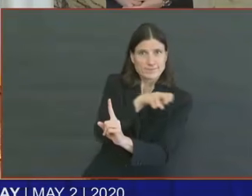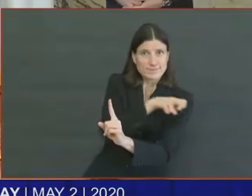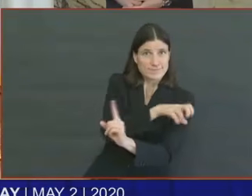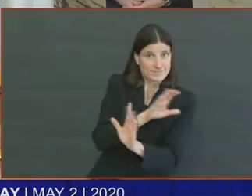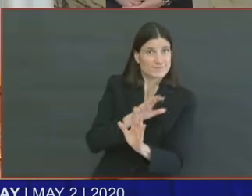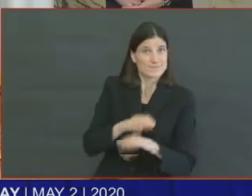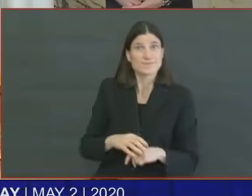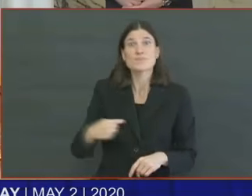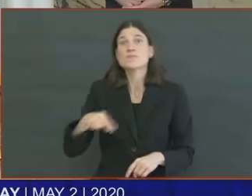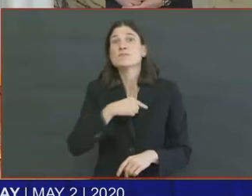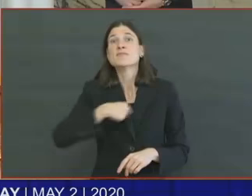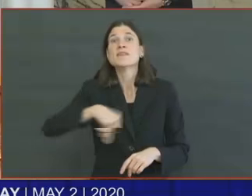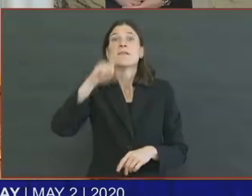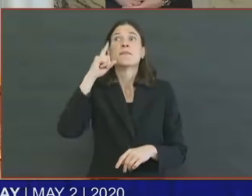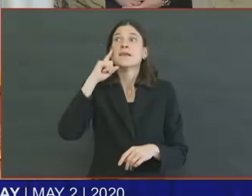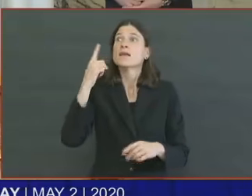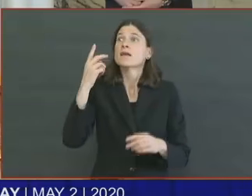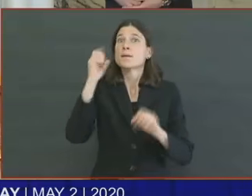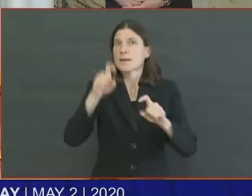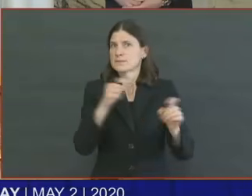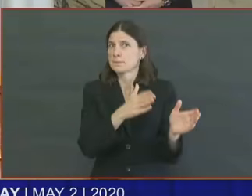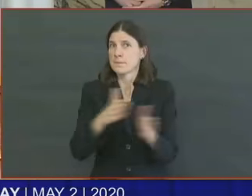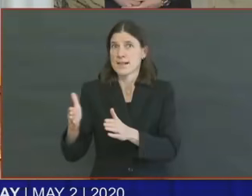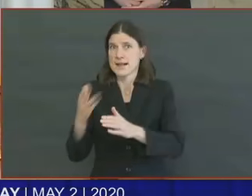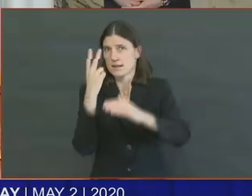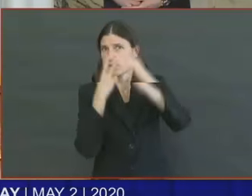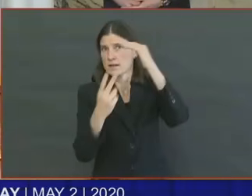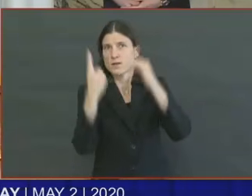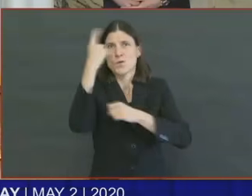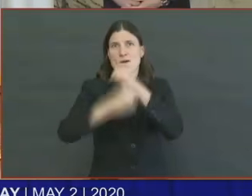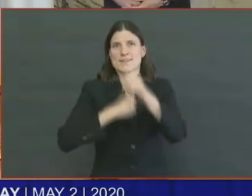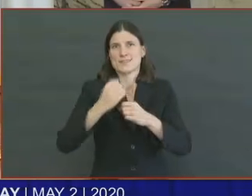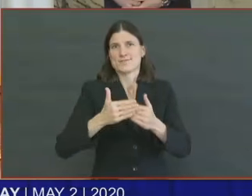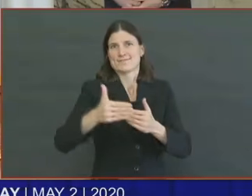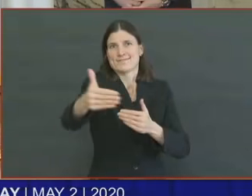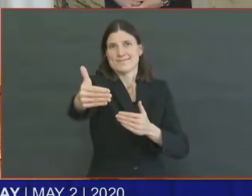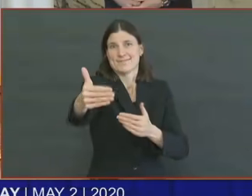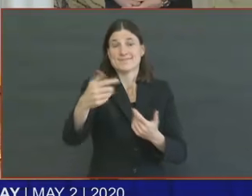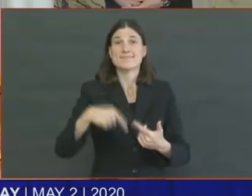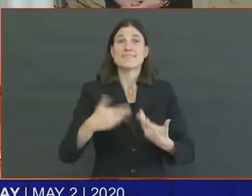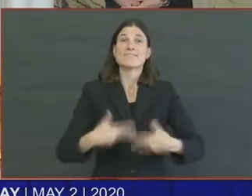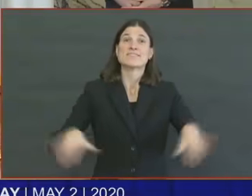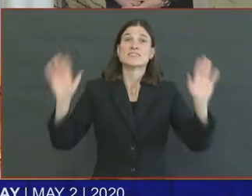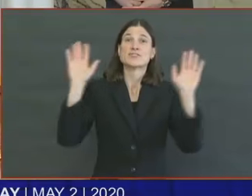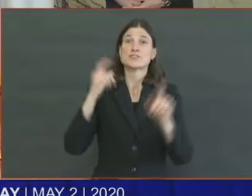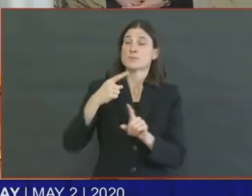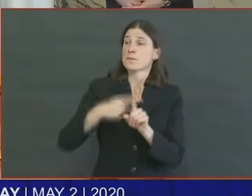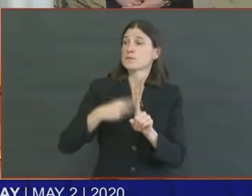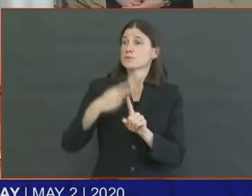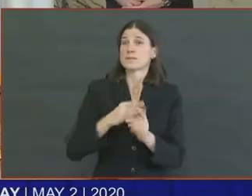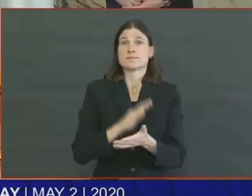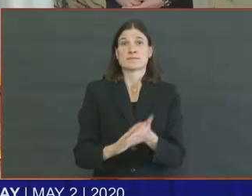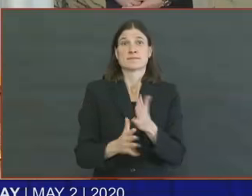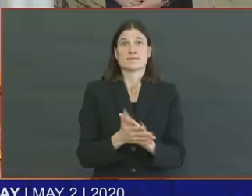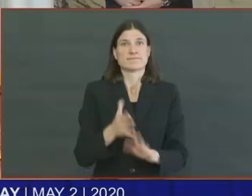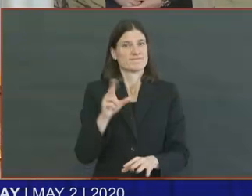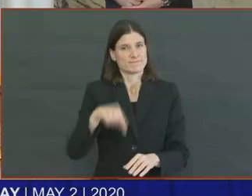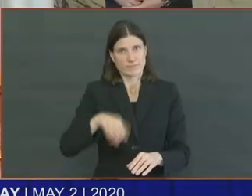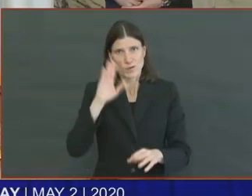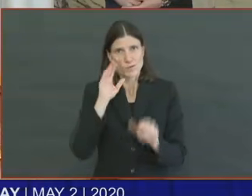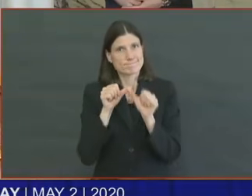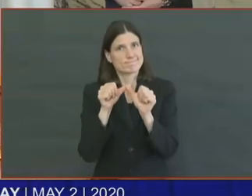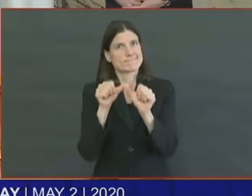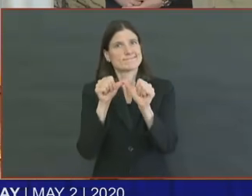We're going to go back to the beach, and the virus is still going to be with us. But because we've made all these changes,